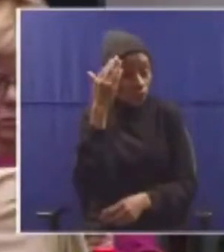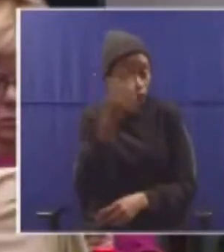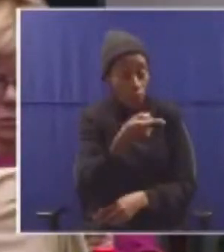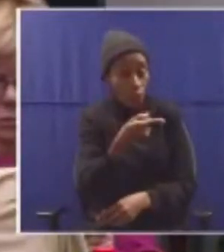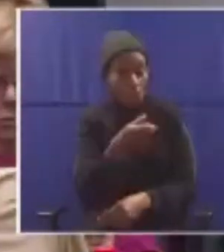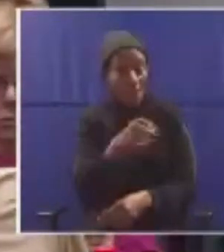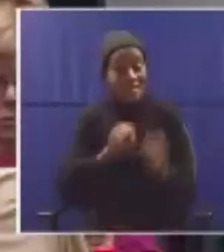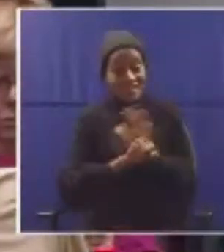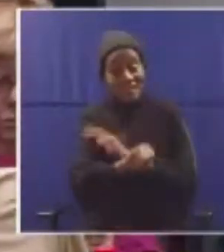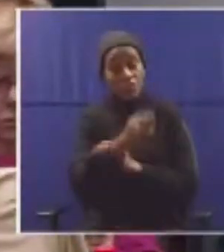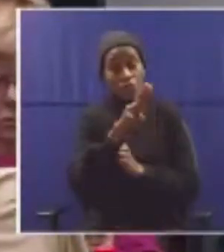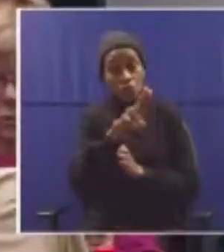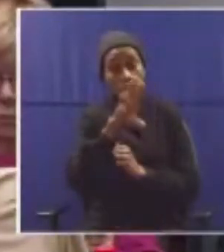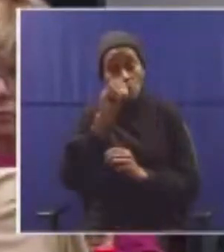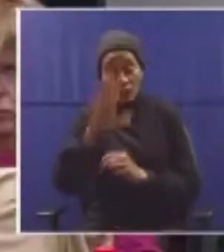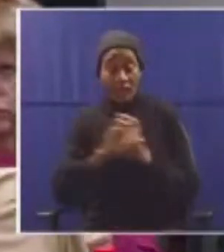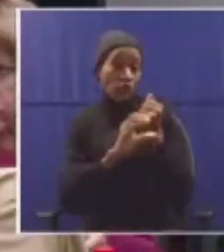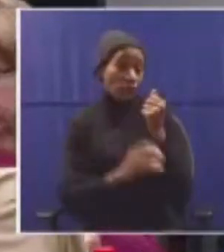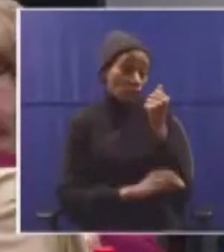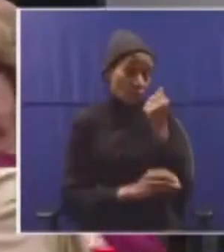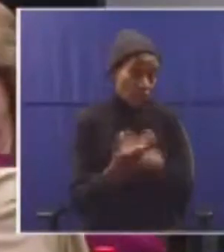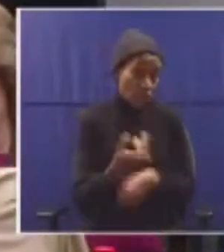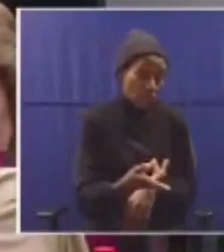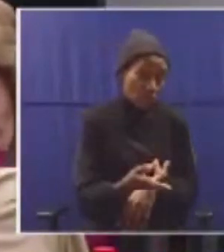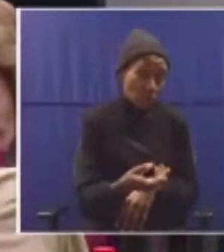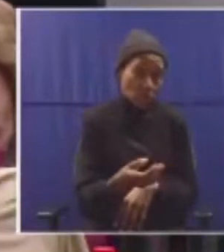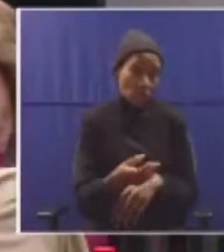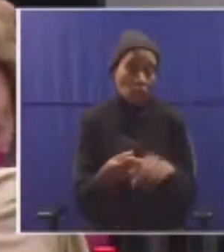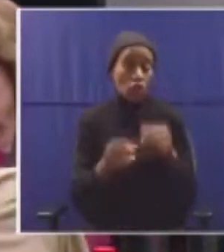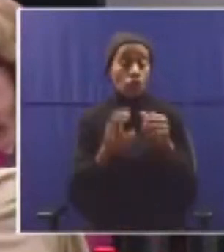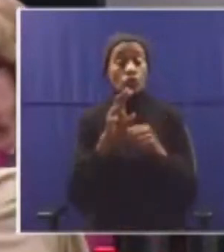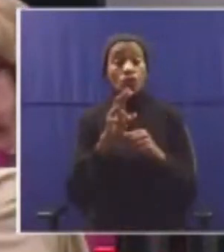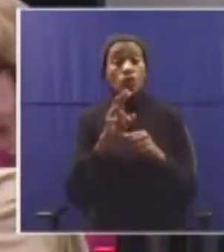President, Section 205 of the Constitution,